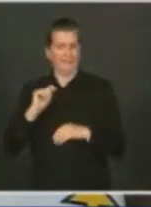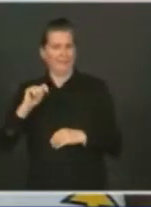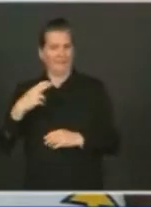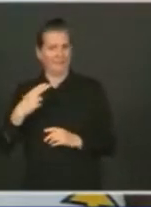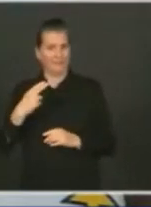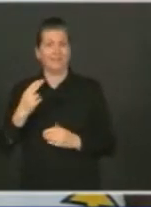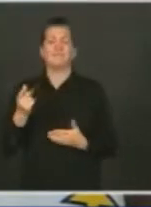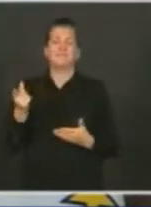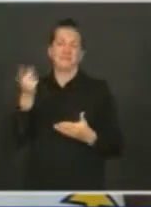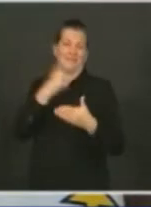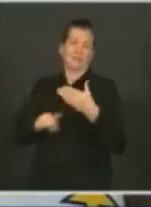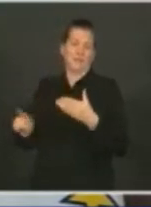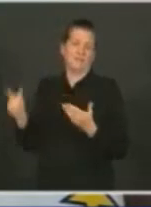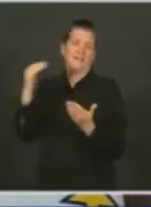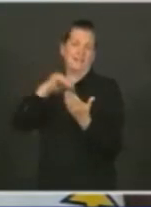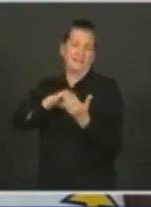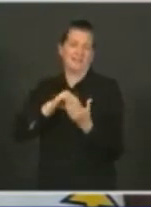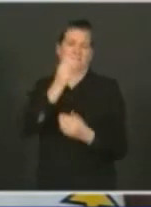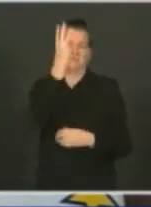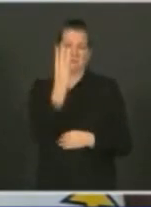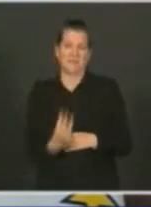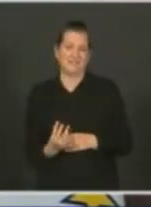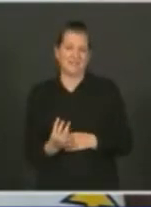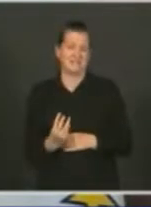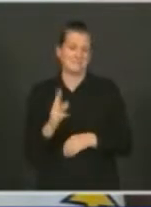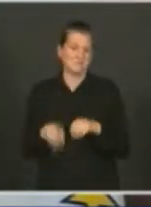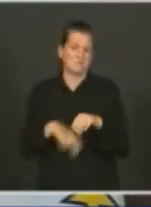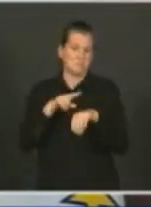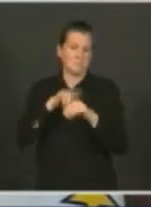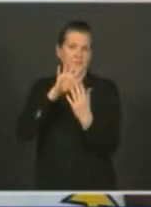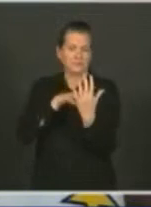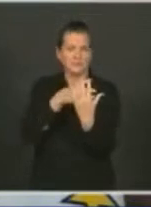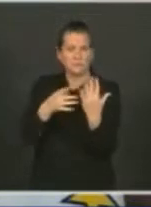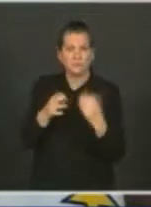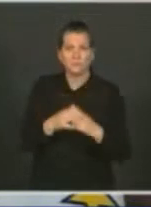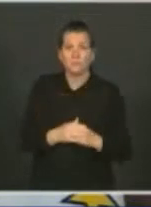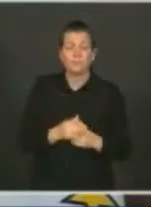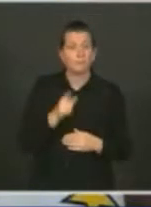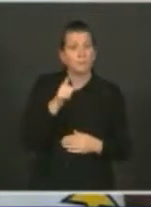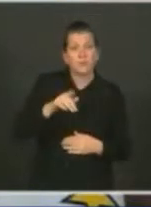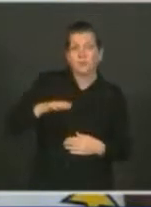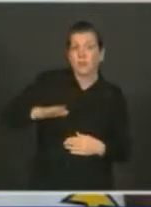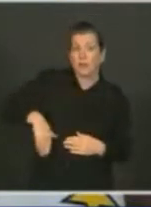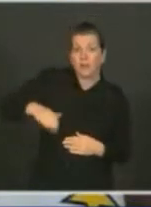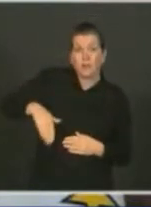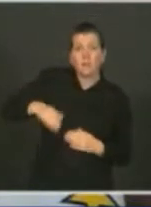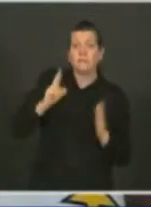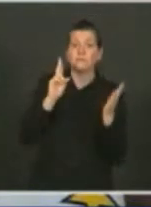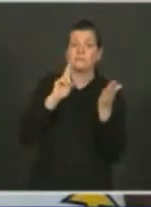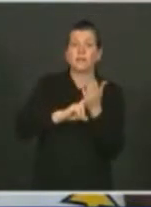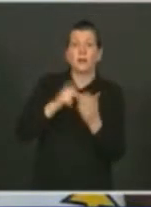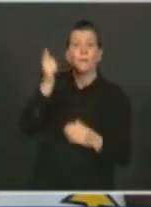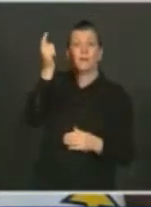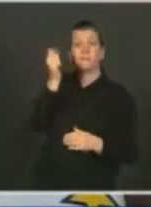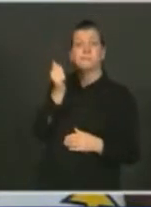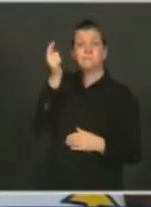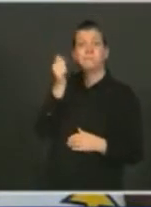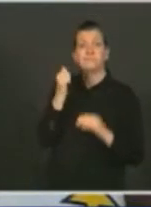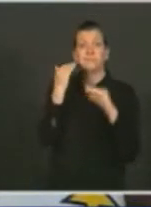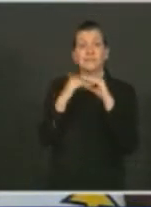at 1 o'clock on Wednesday. As always, if you haven't yet, please sign up for the daily newsletter at